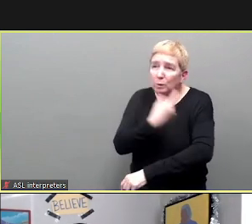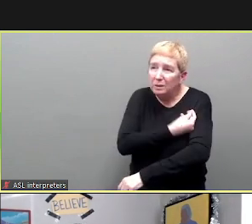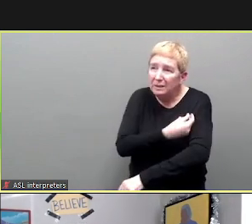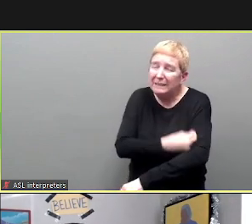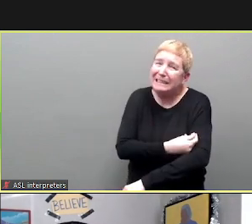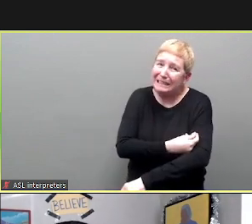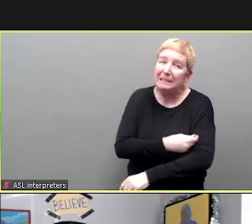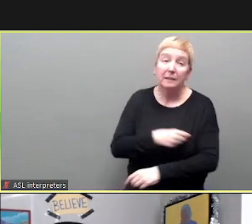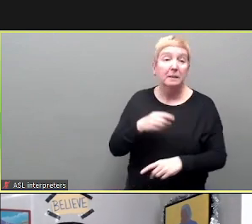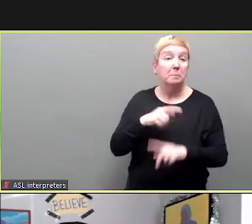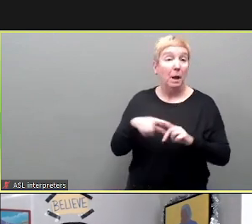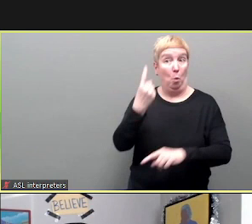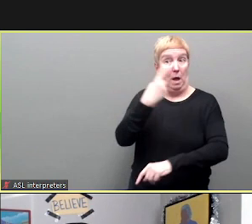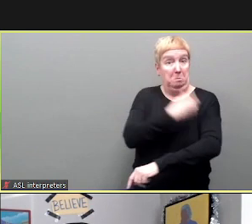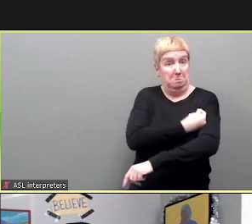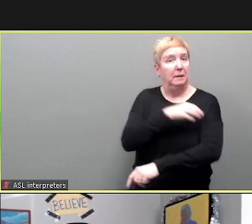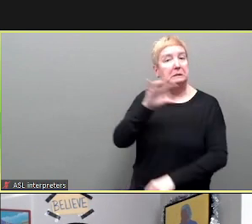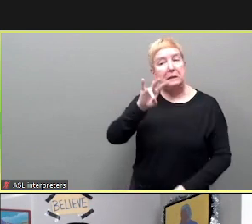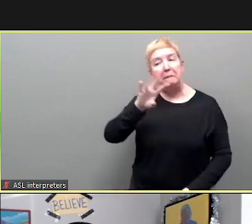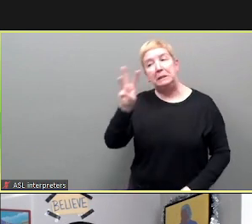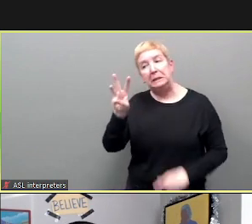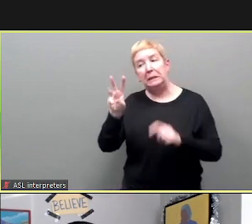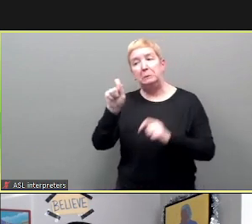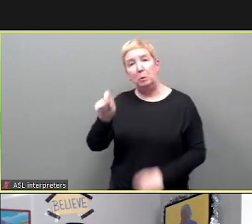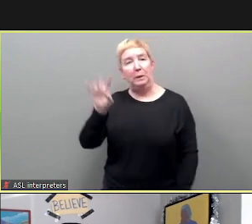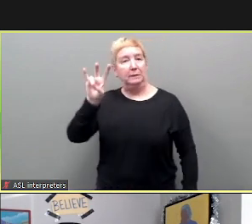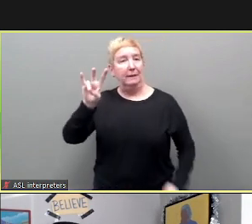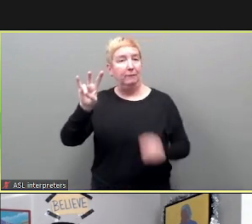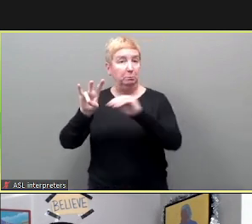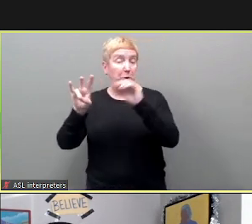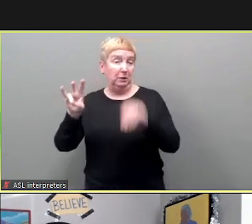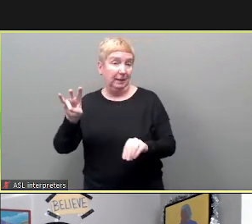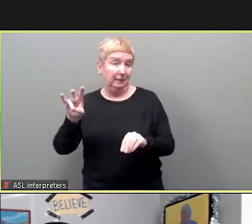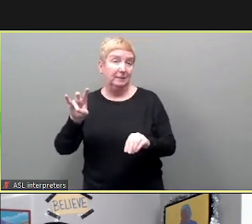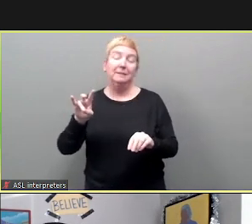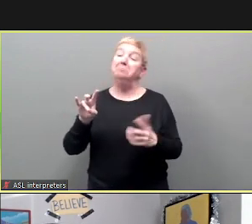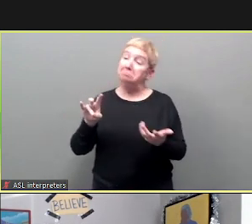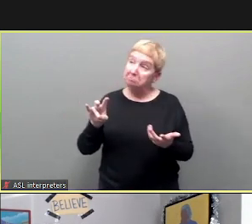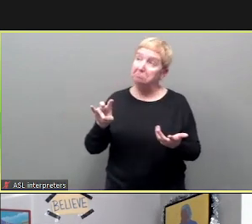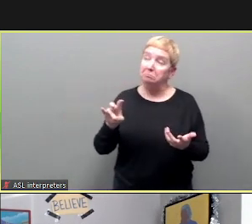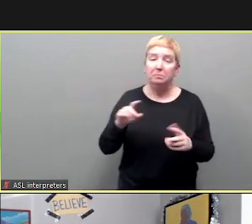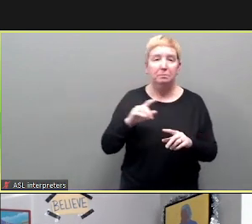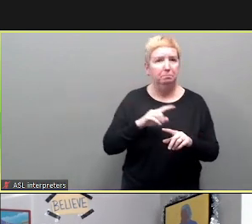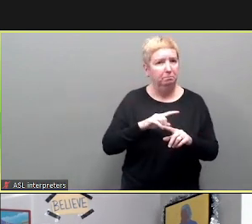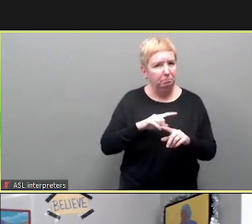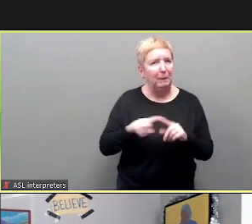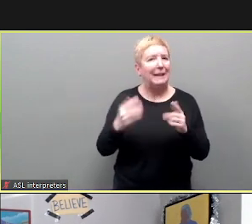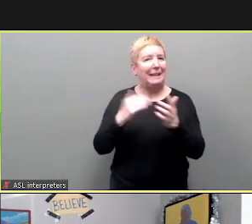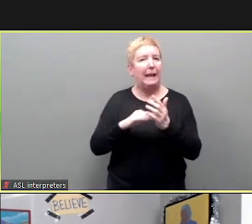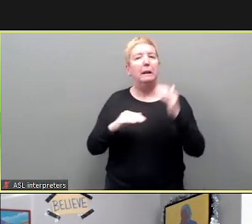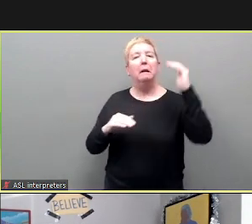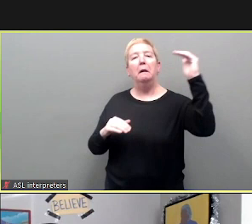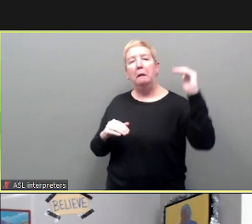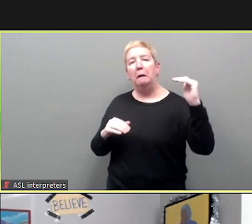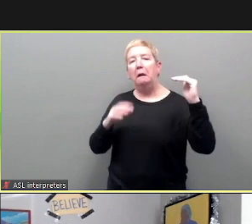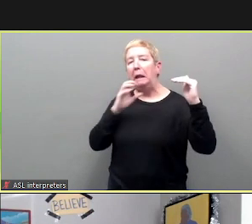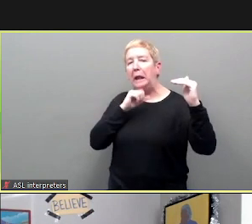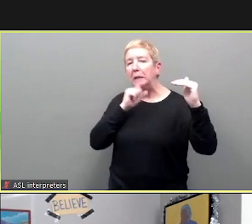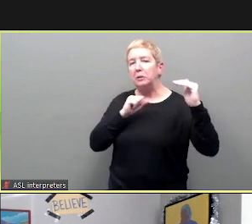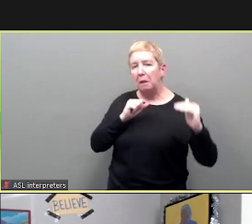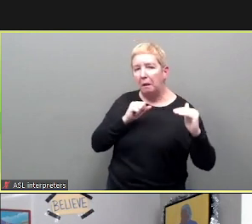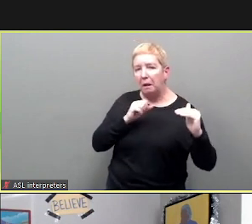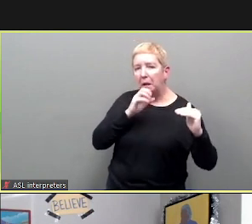that's 76.7% of all New Mexican. But once again, you can see it gets lower for 12 to 17-year-olds